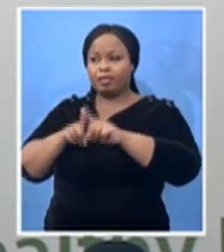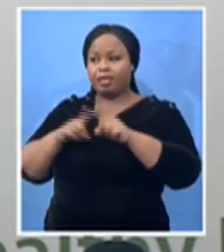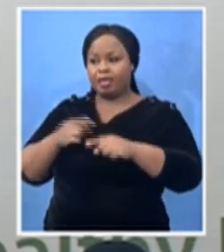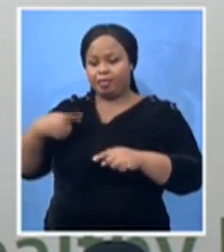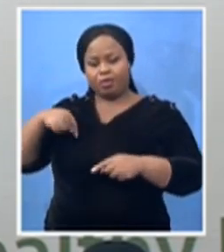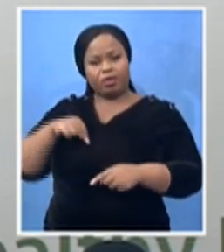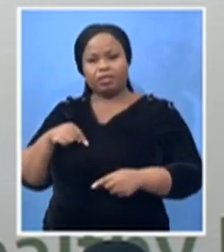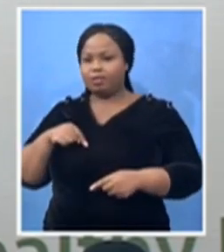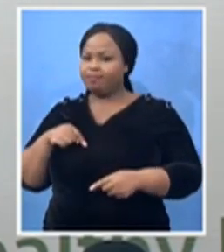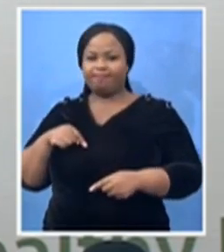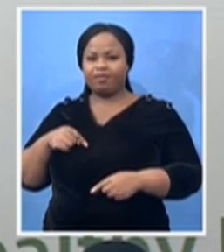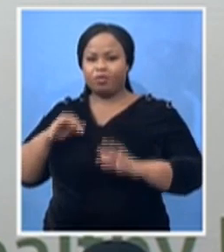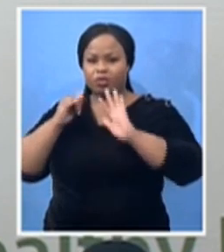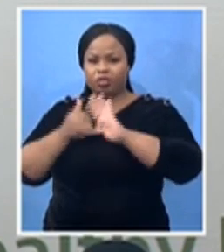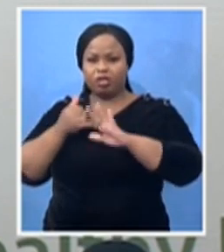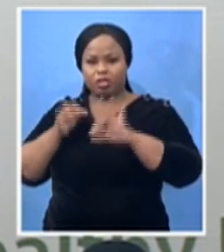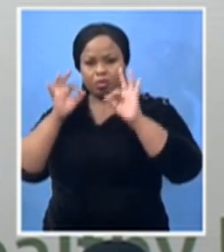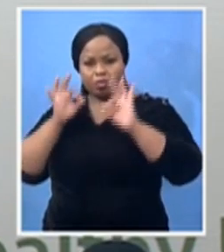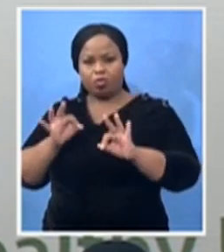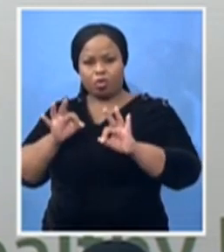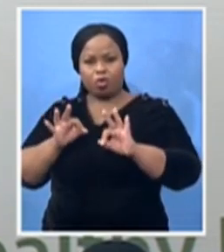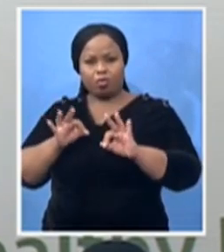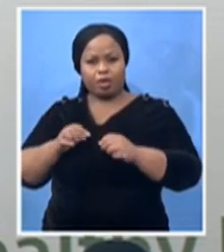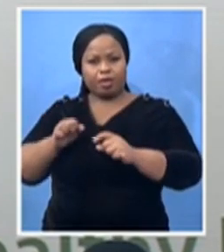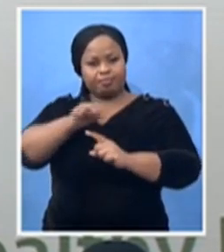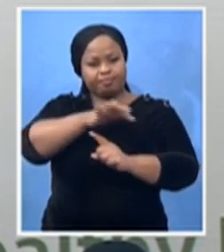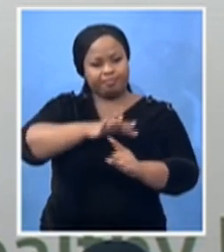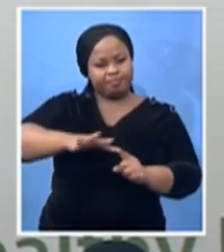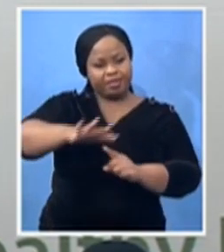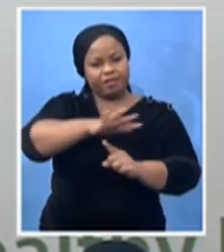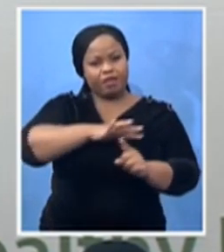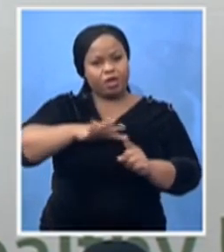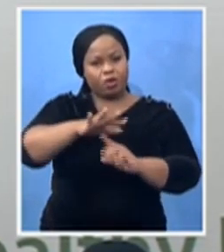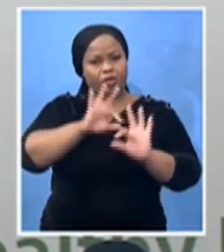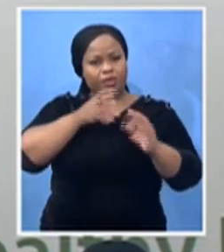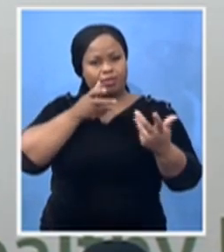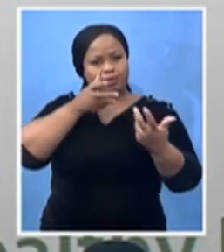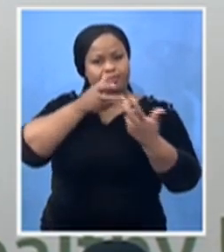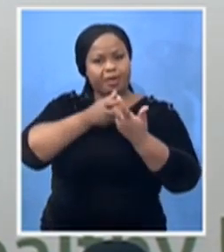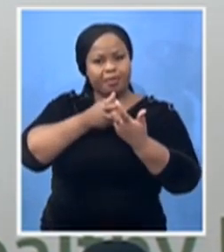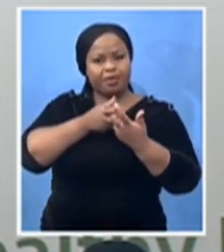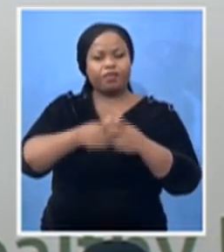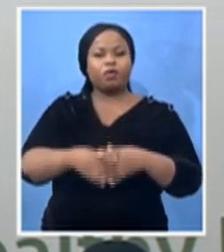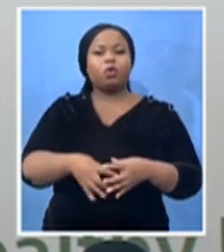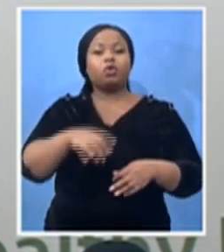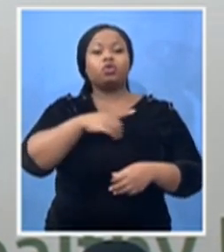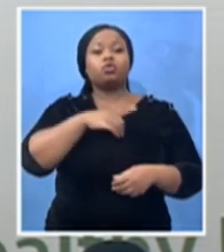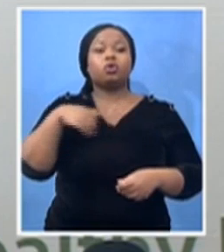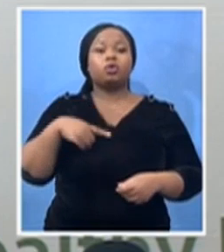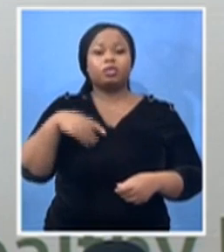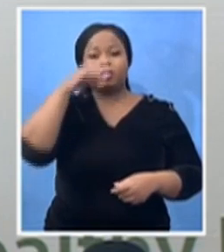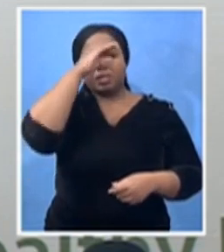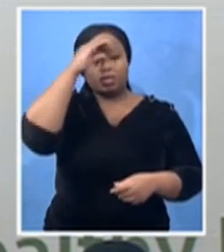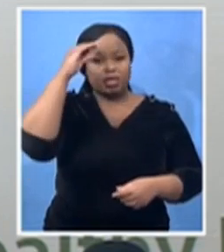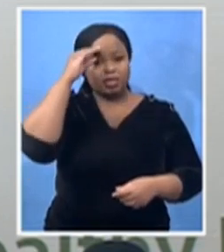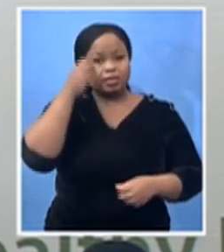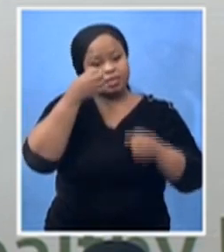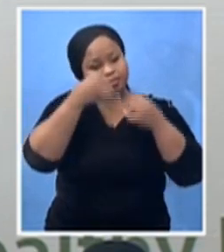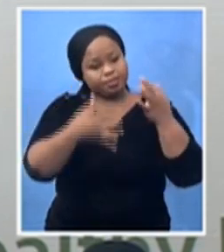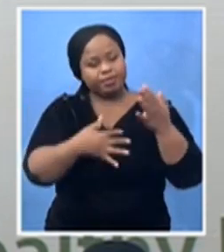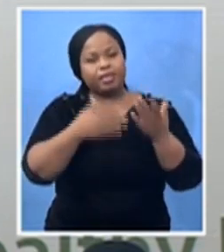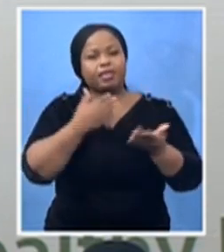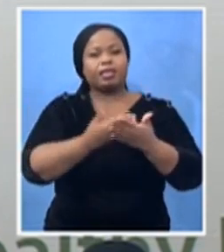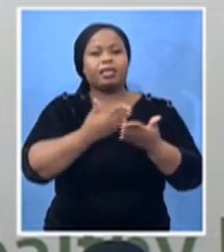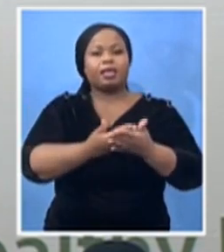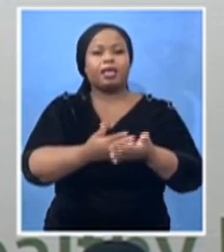conducive platform and environment for our clinicians to be able to serve and save life. We also